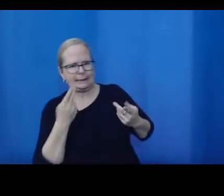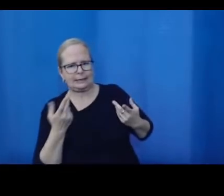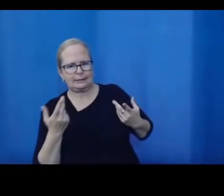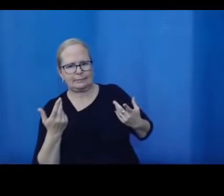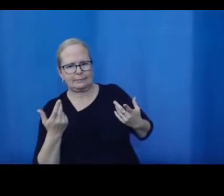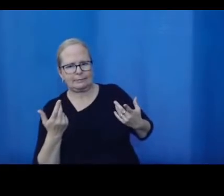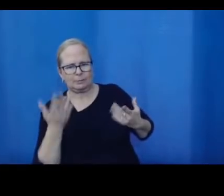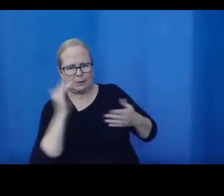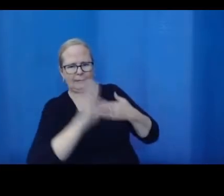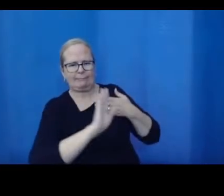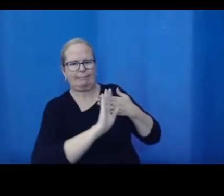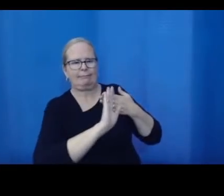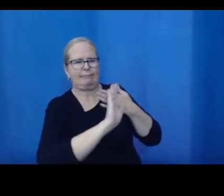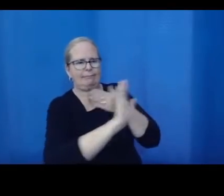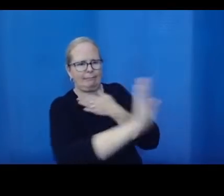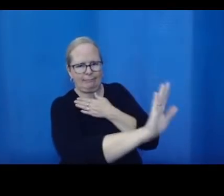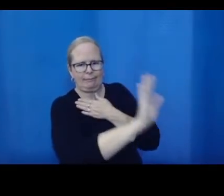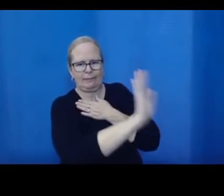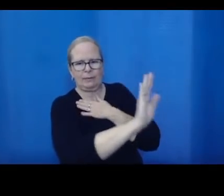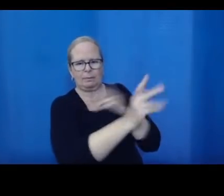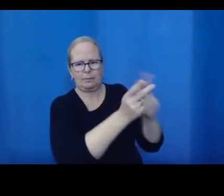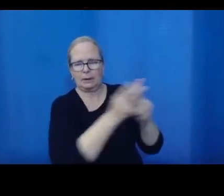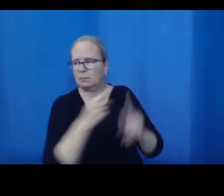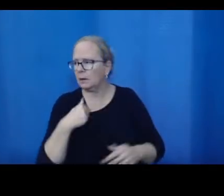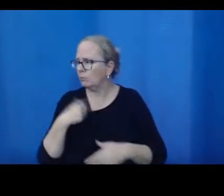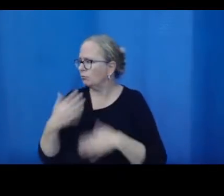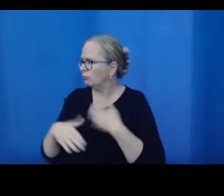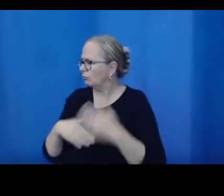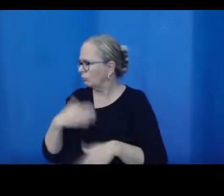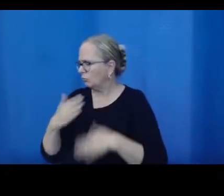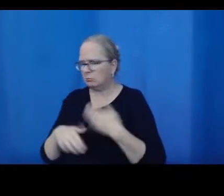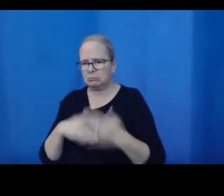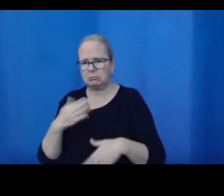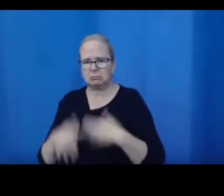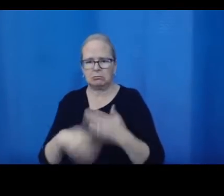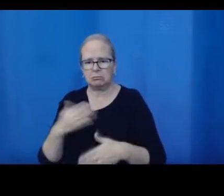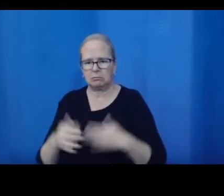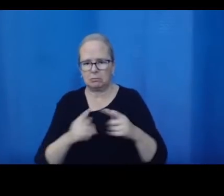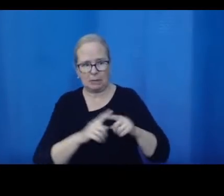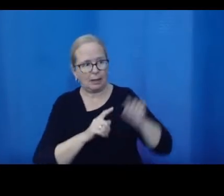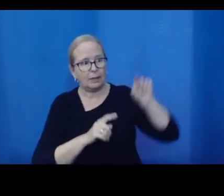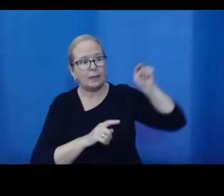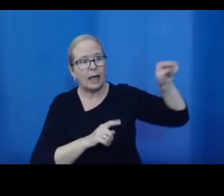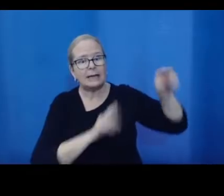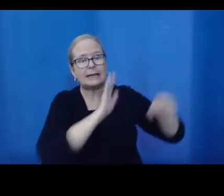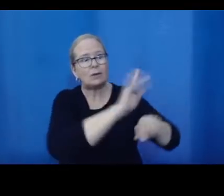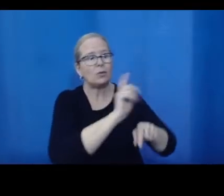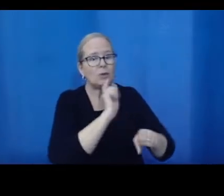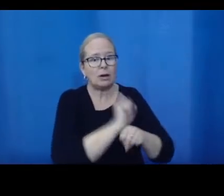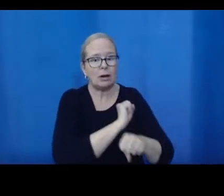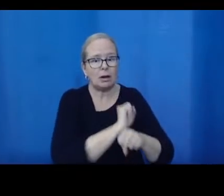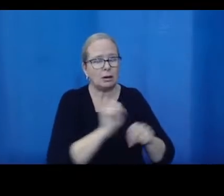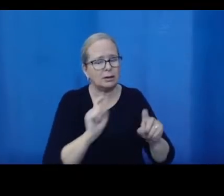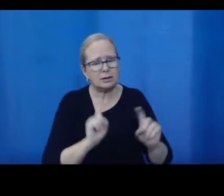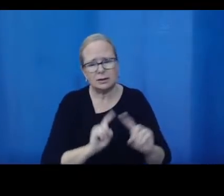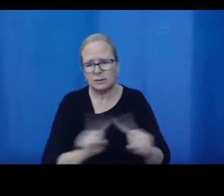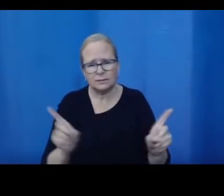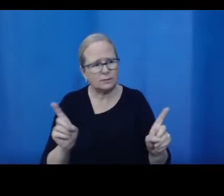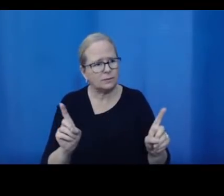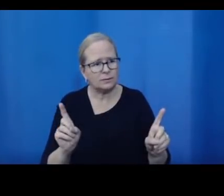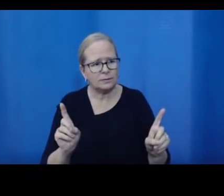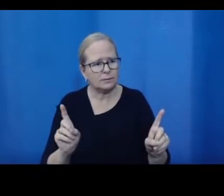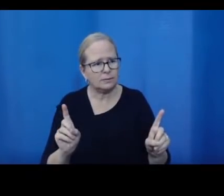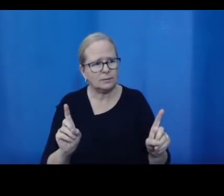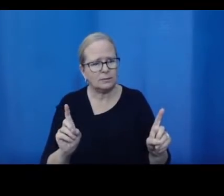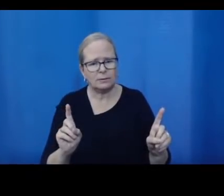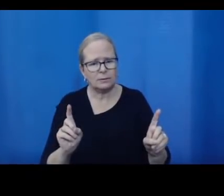their reality. And I think we need to acknowledge that their reality has been terrible this last little while. And that's not their